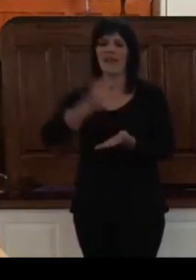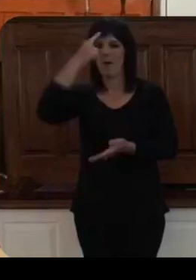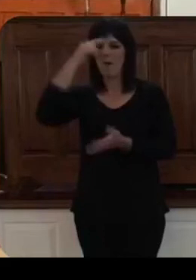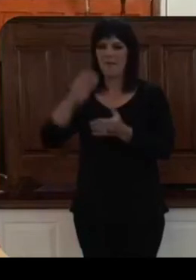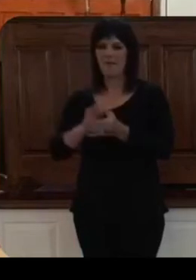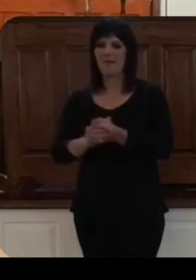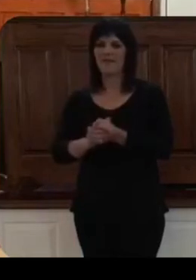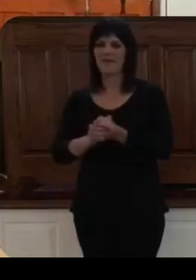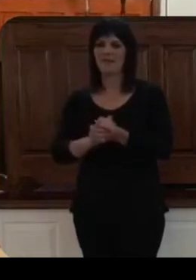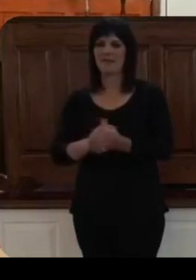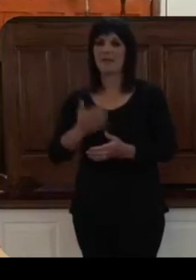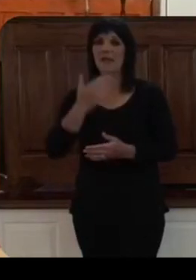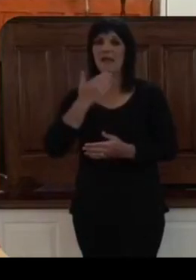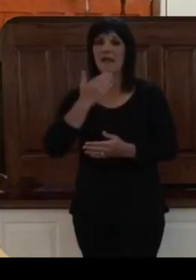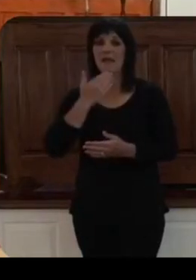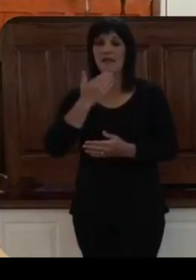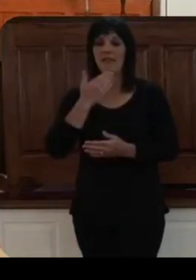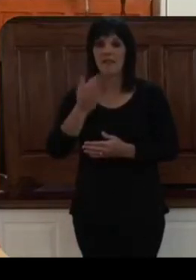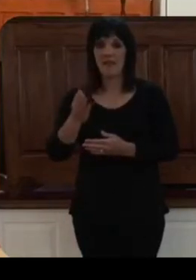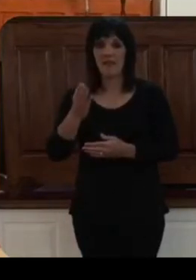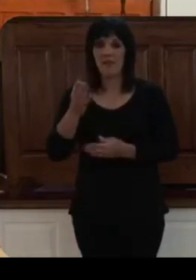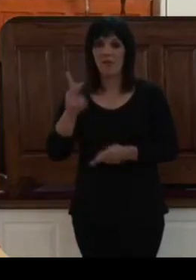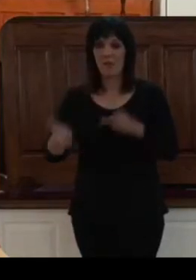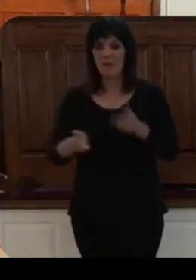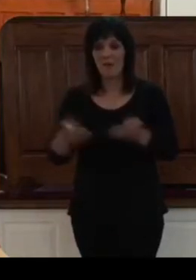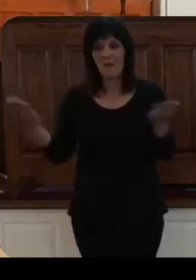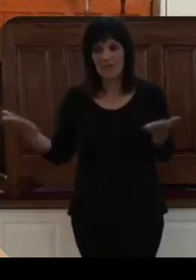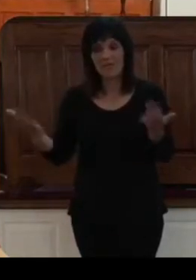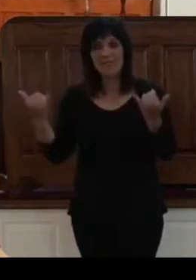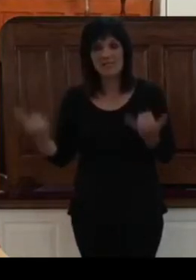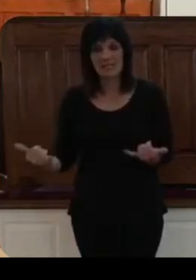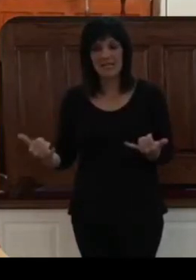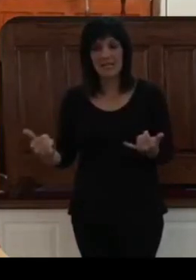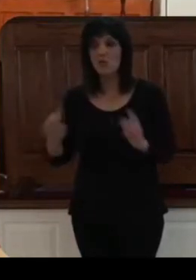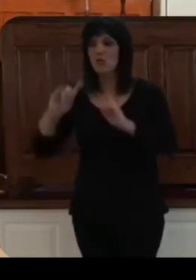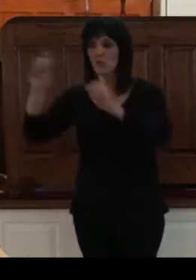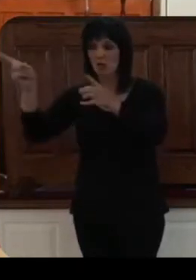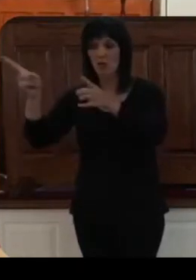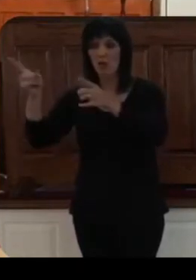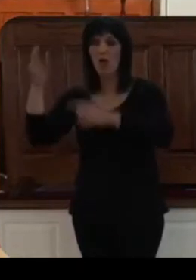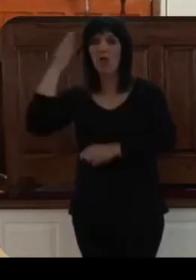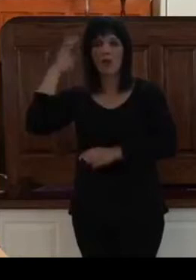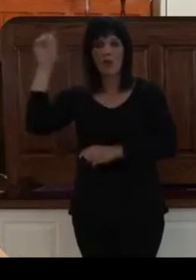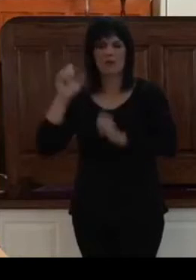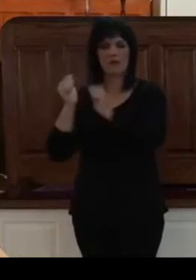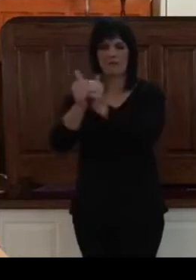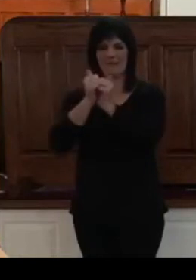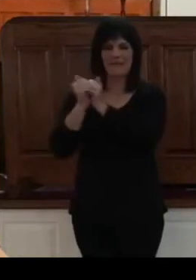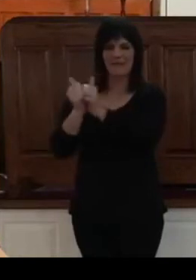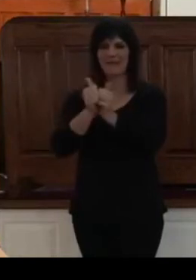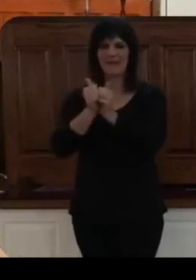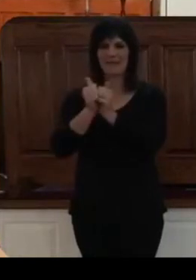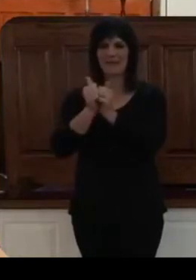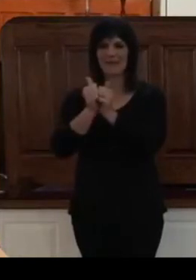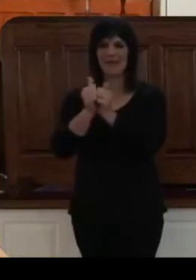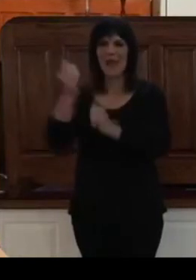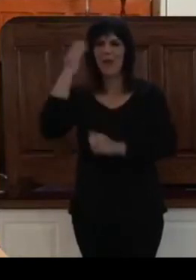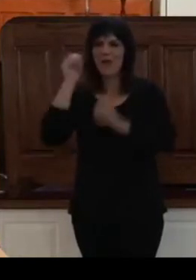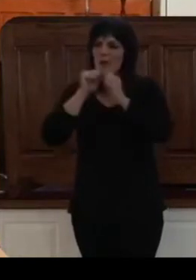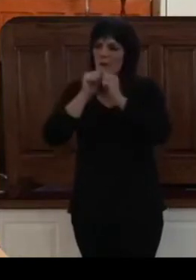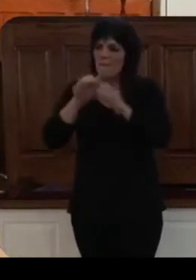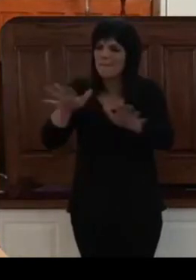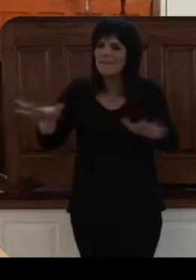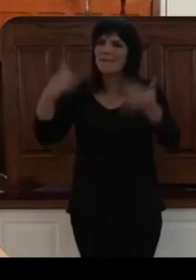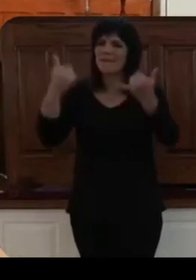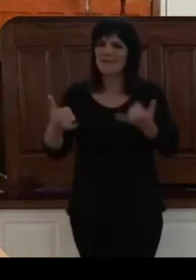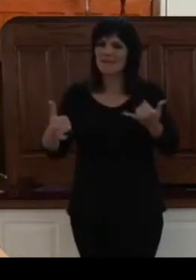those who are taking that opportunity to get out now because they know they need to be together. And so I know you're going to bless us today. We're